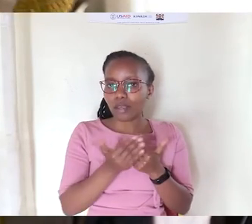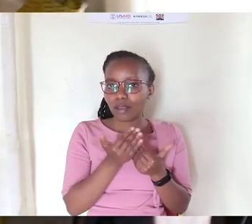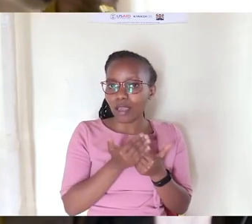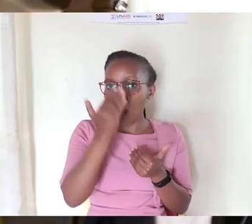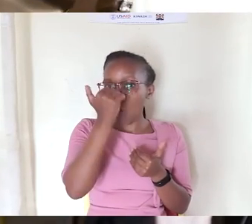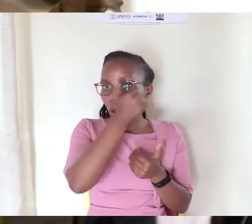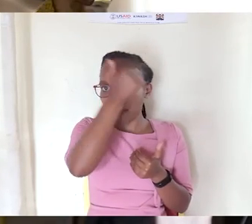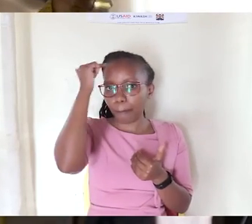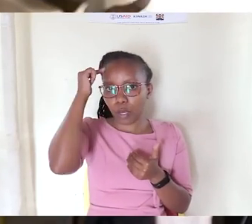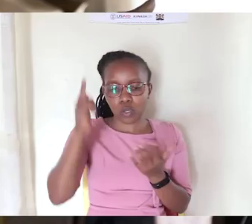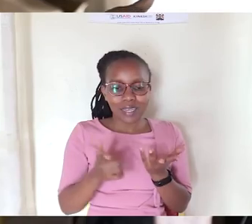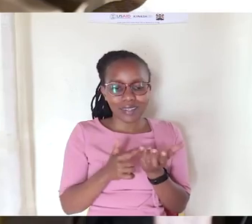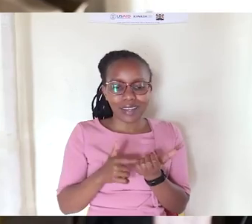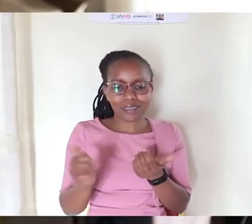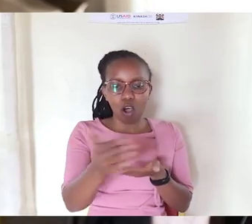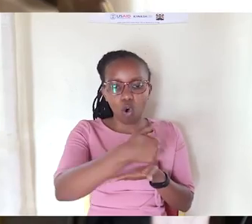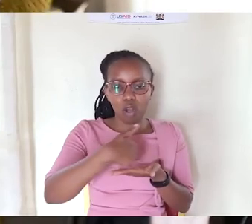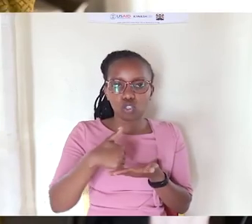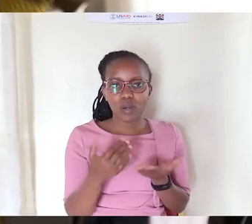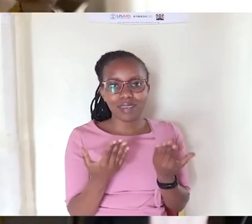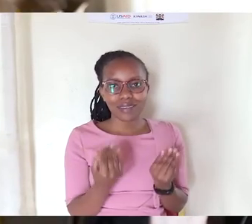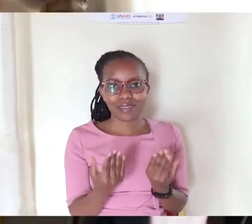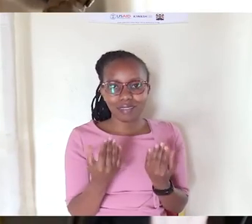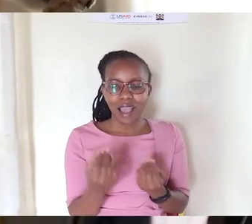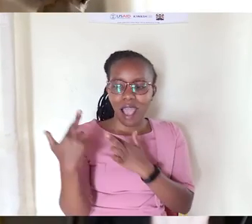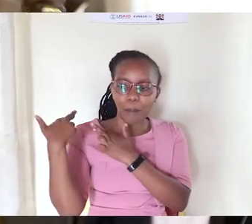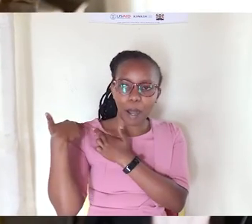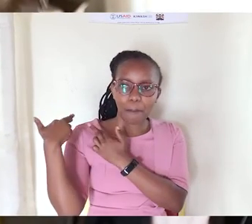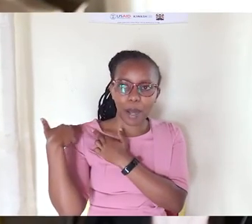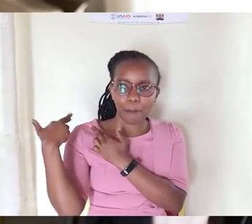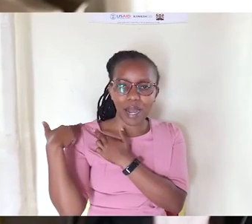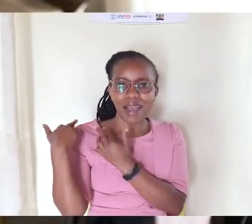make data collection so much easier. It will make accountability so